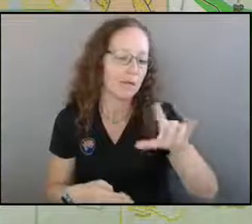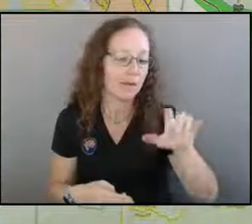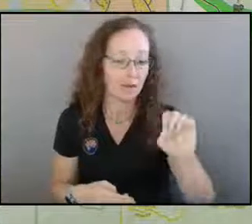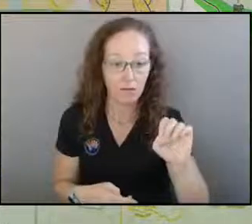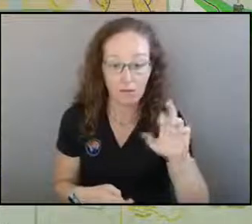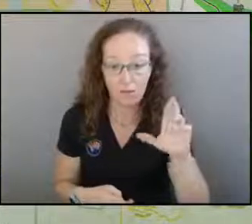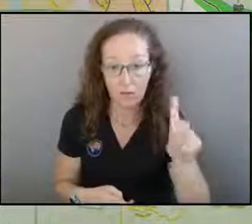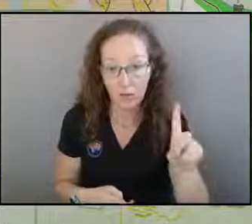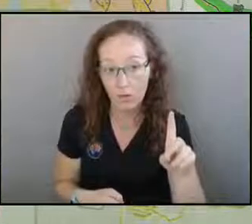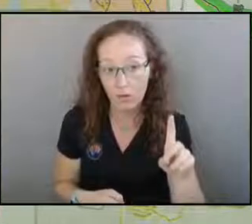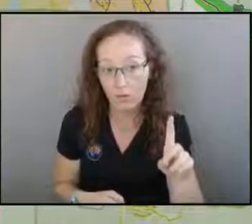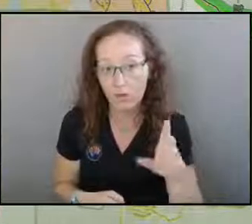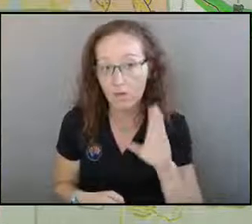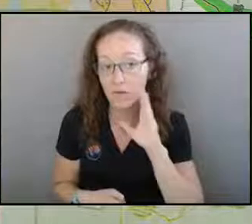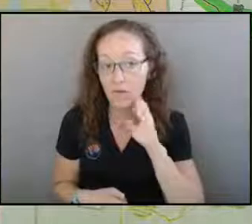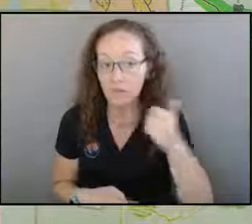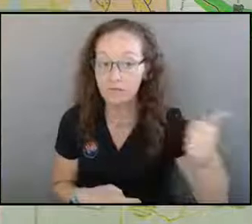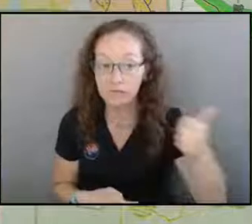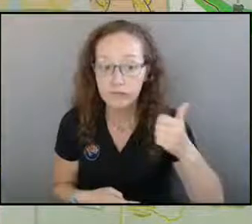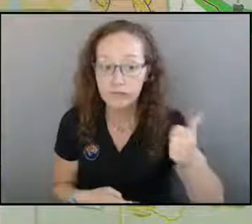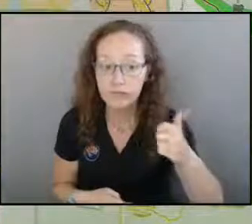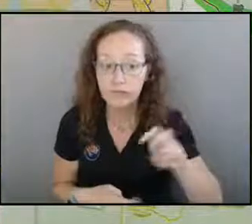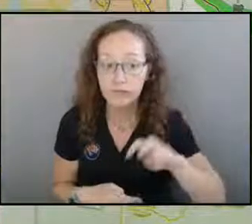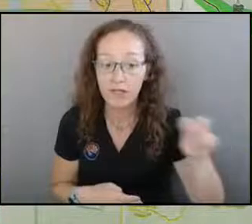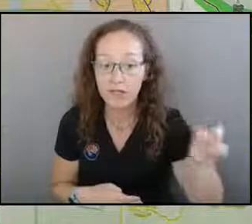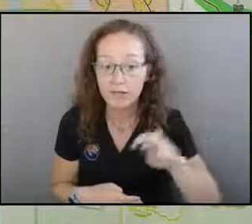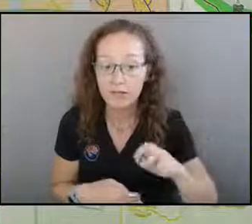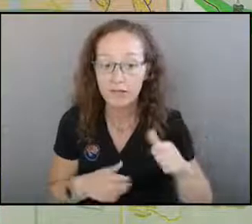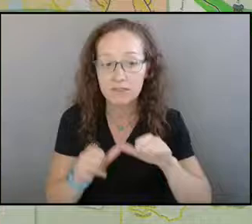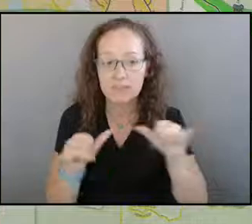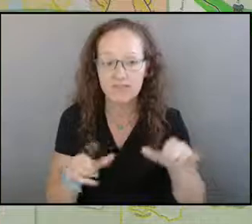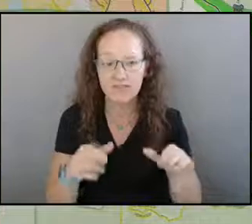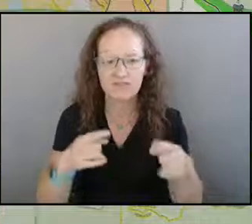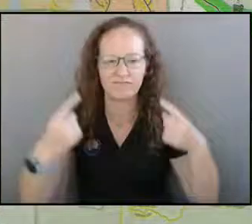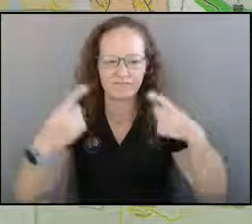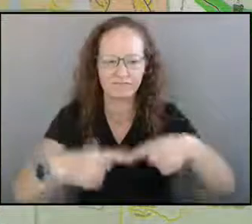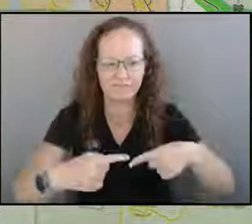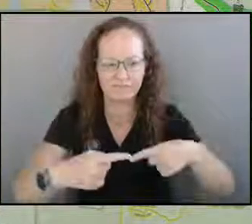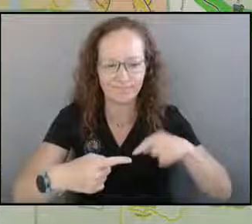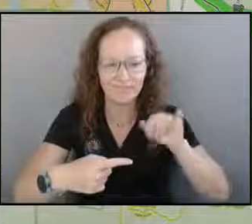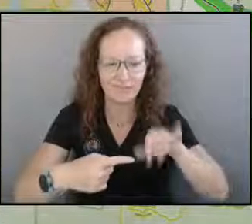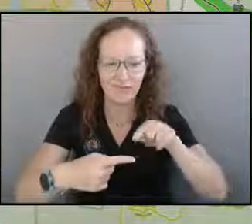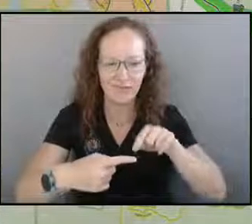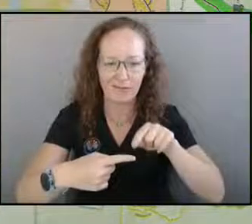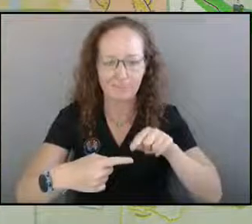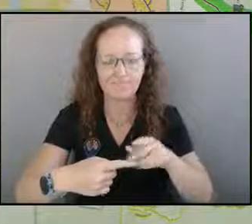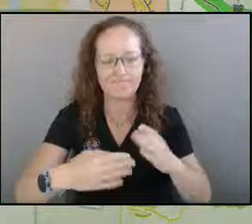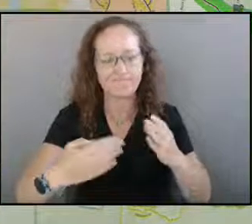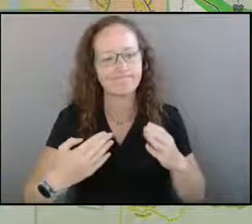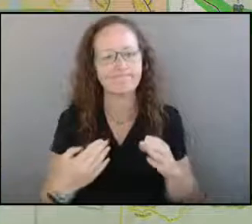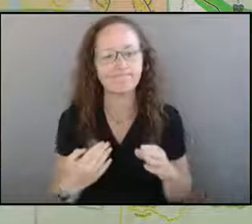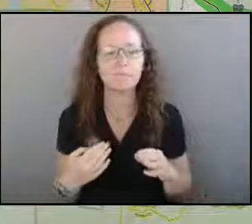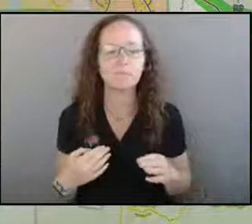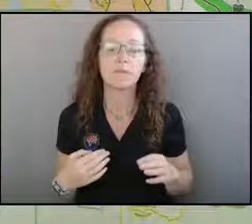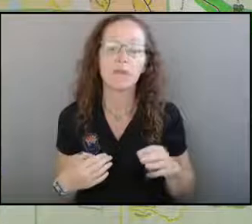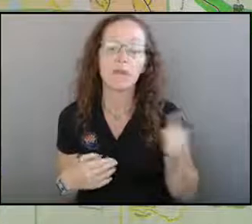next to the transfer station. The roadblock is going to be right there. The transfer station is going to be accessible to any more constituents